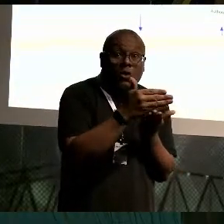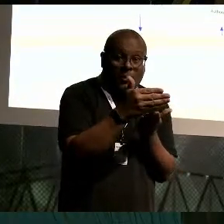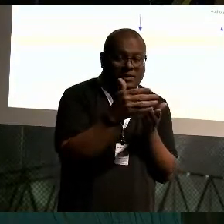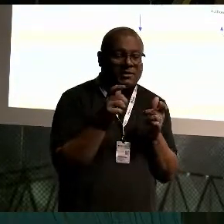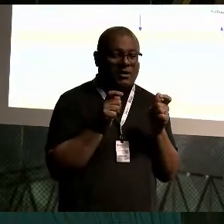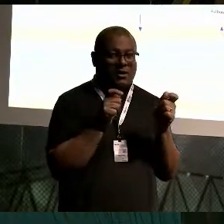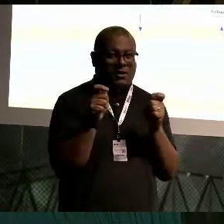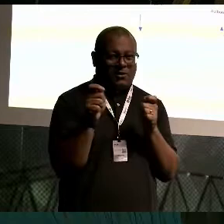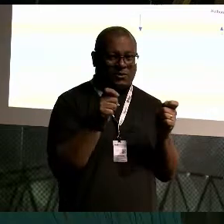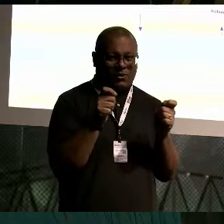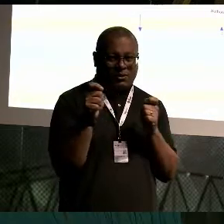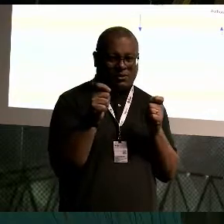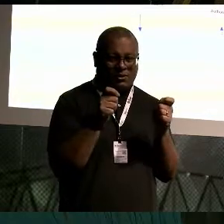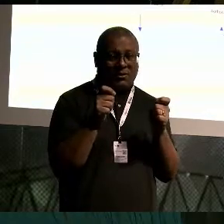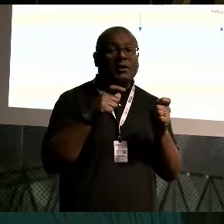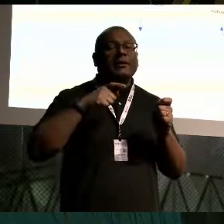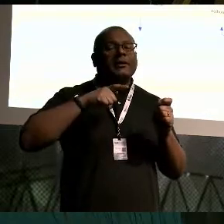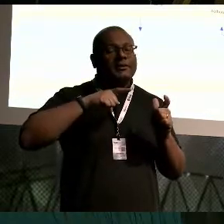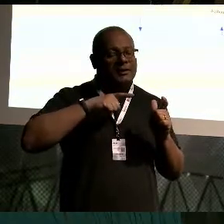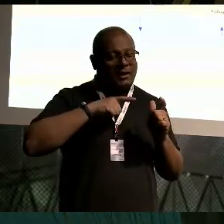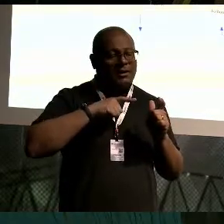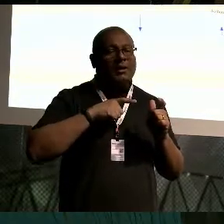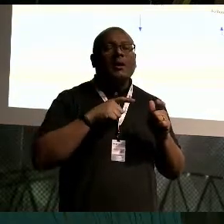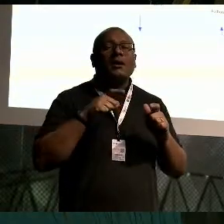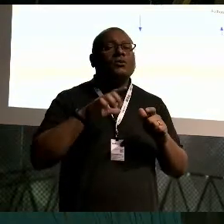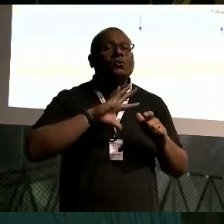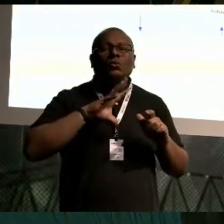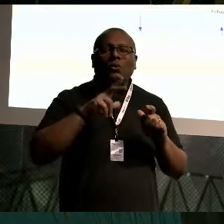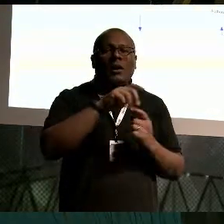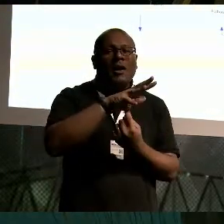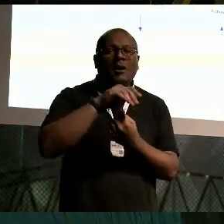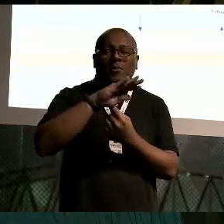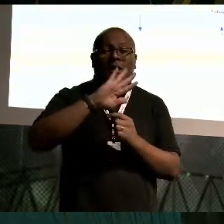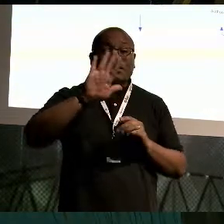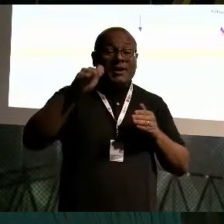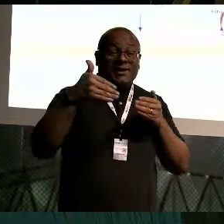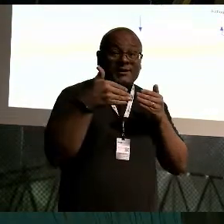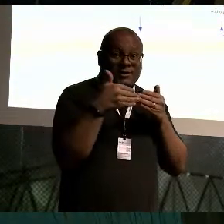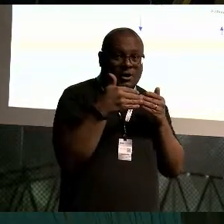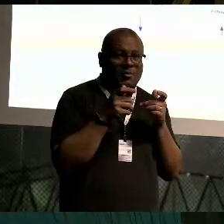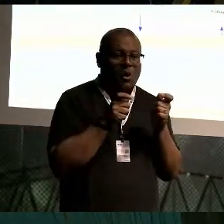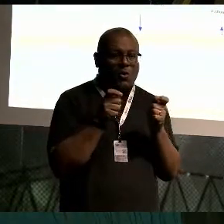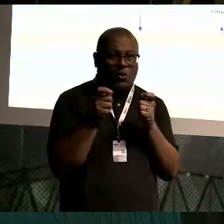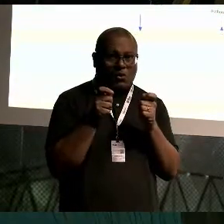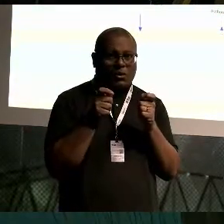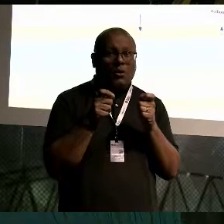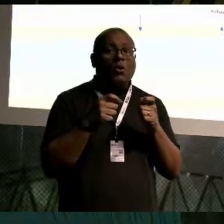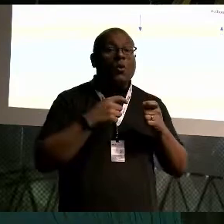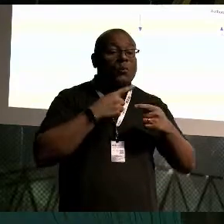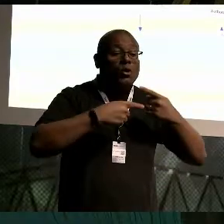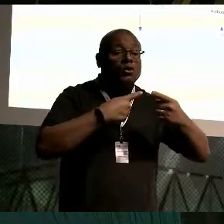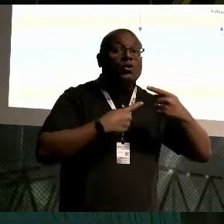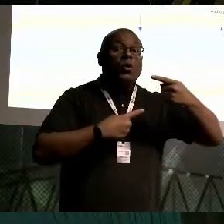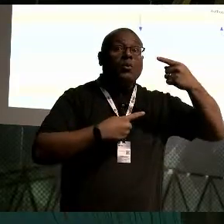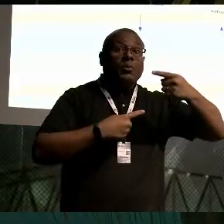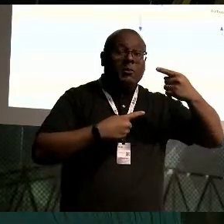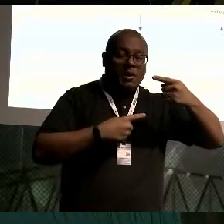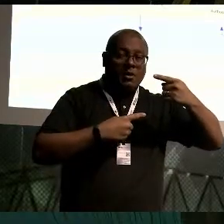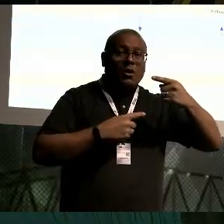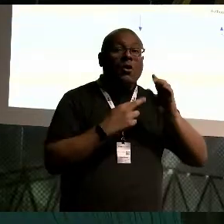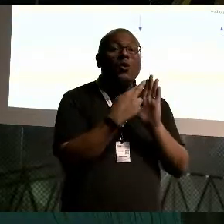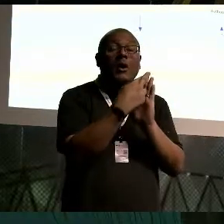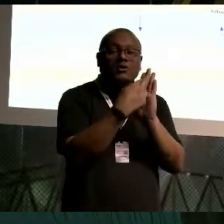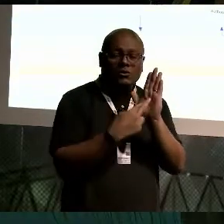The orchestrator has a list of services to call, and it will call the payment processor first. It will get the